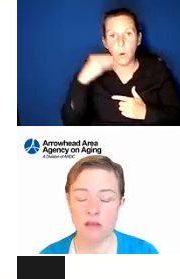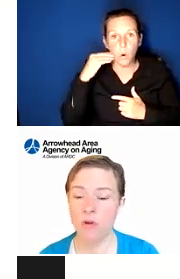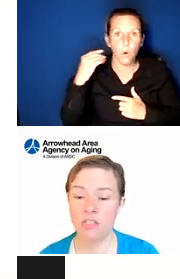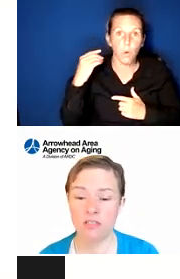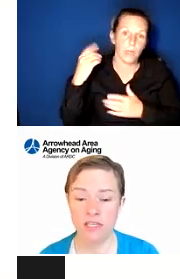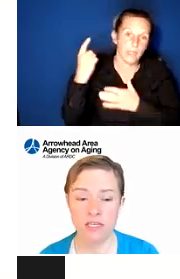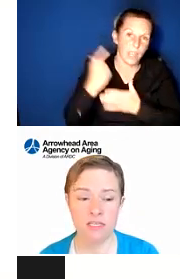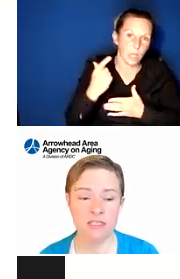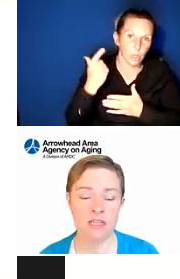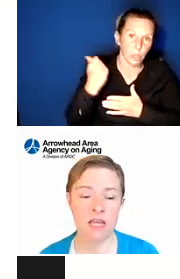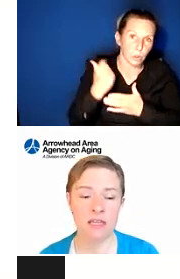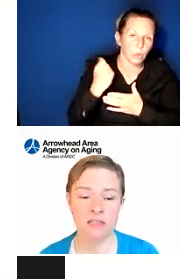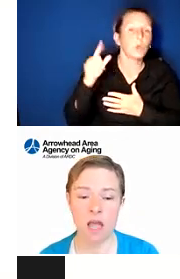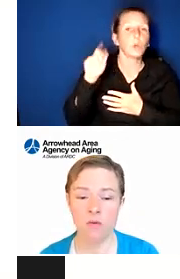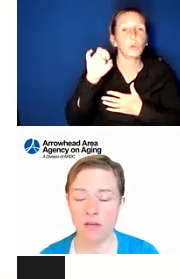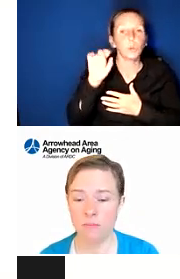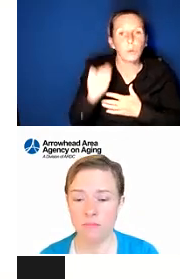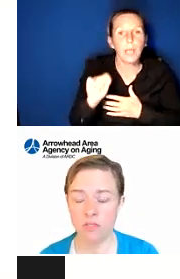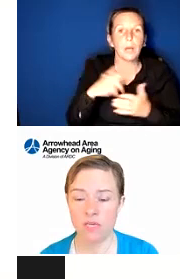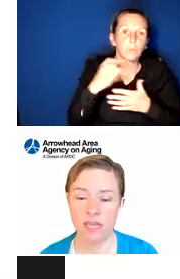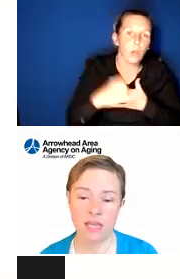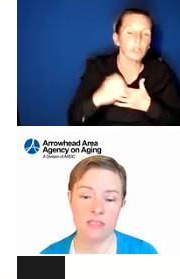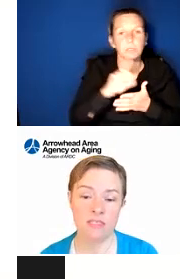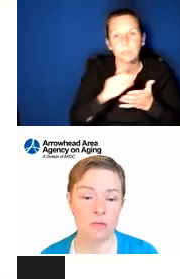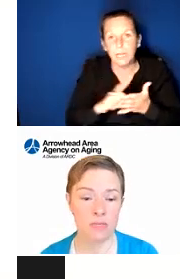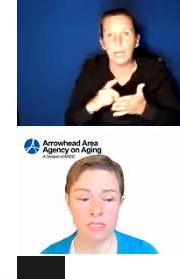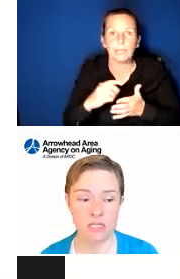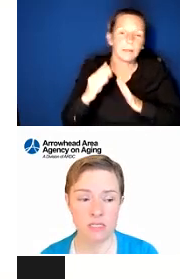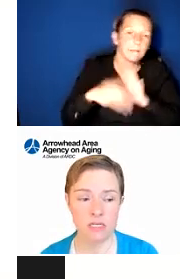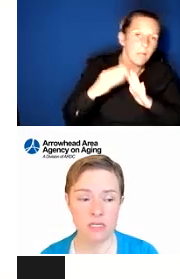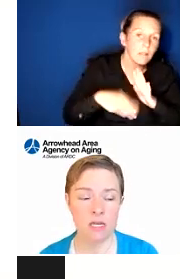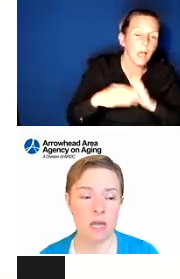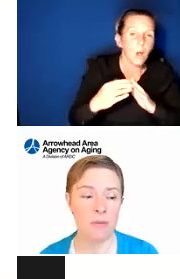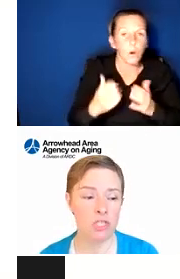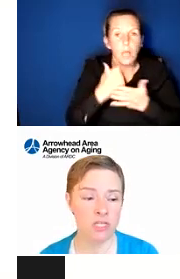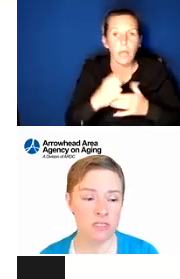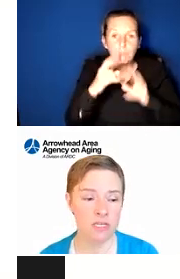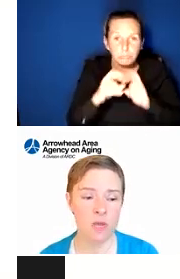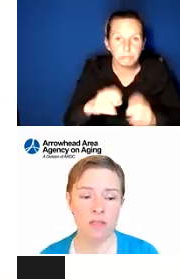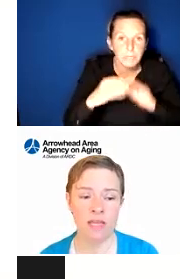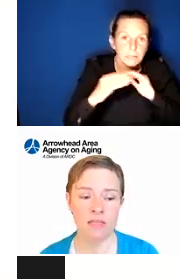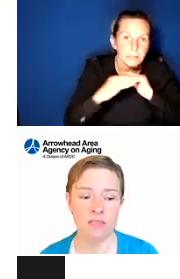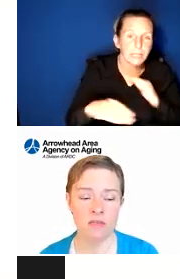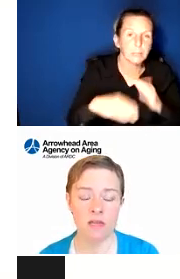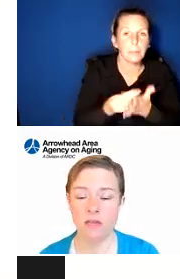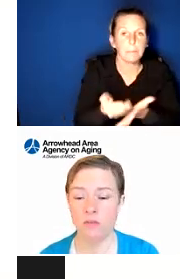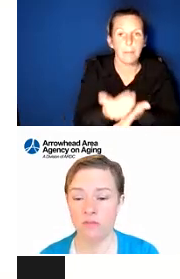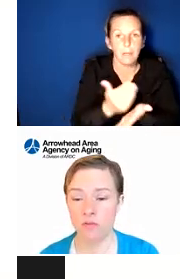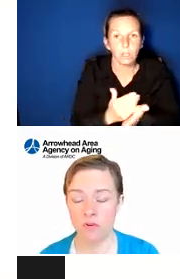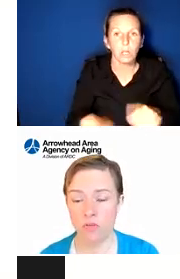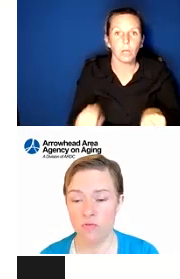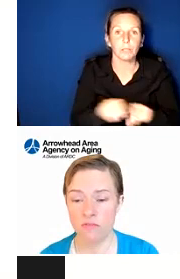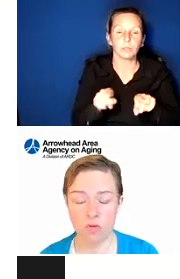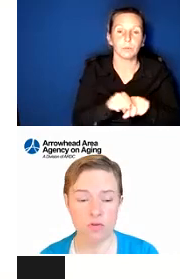focus on project need and design, outcomes, looking at sustainability, budget, as well as